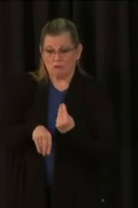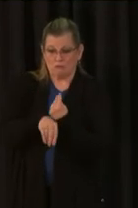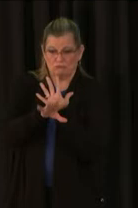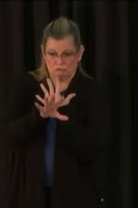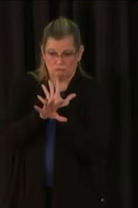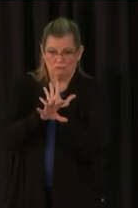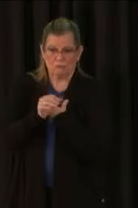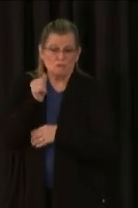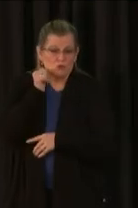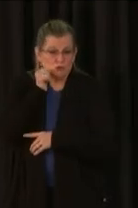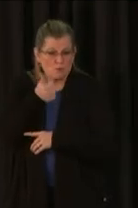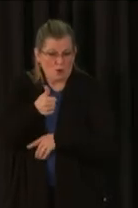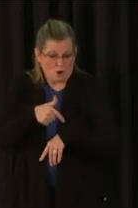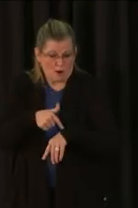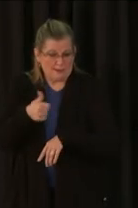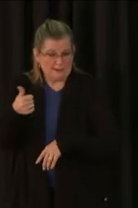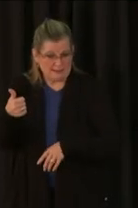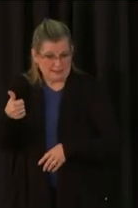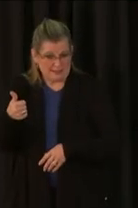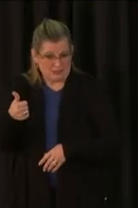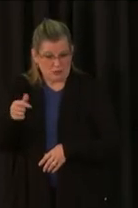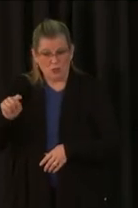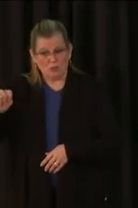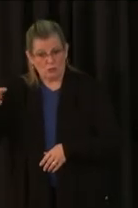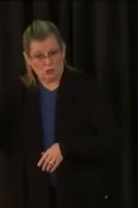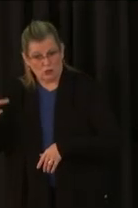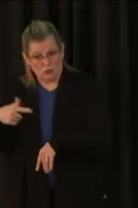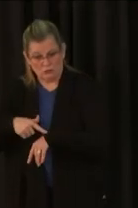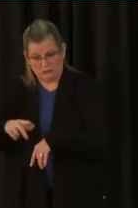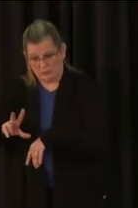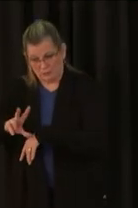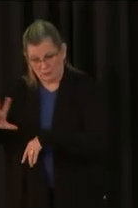up for those information sessions on the